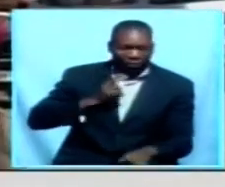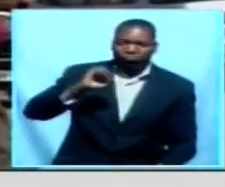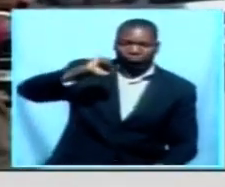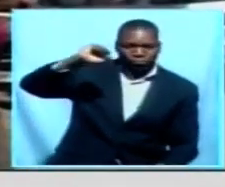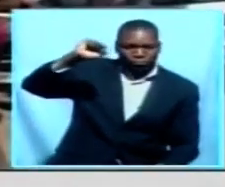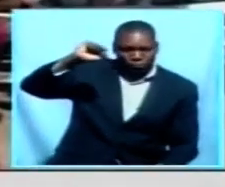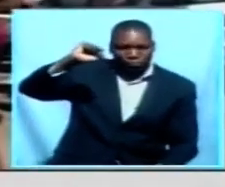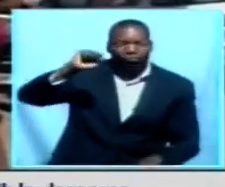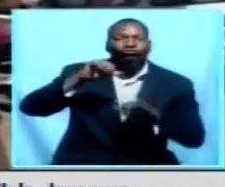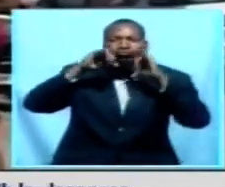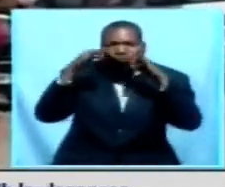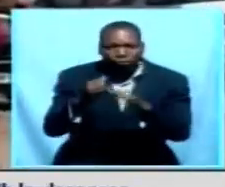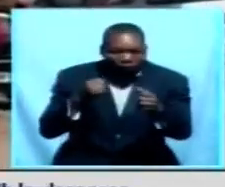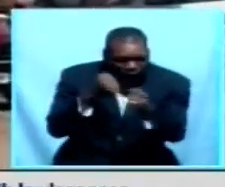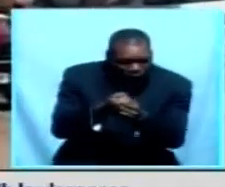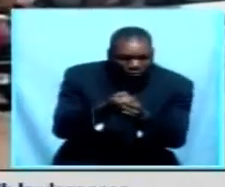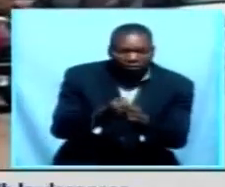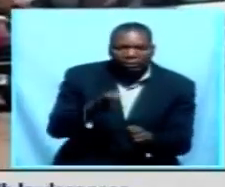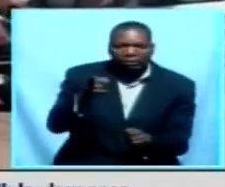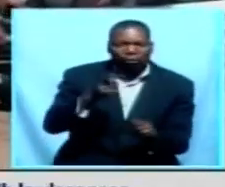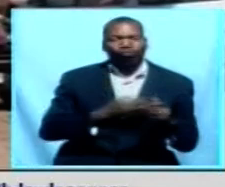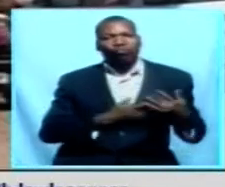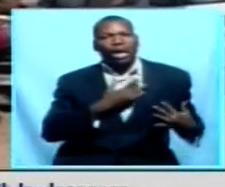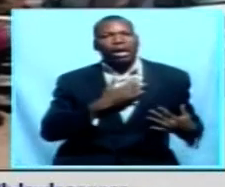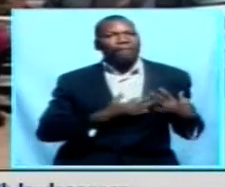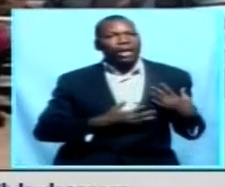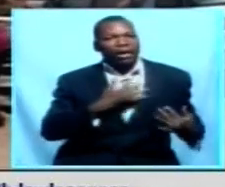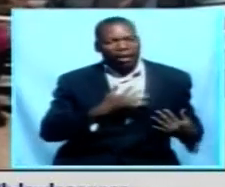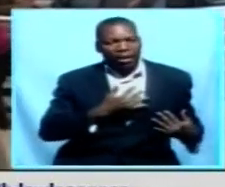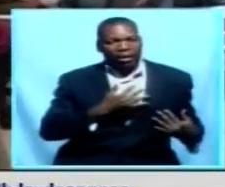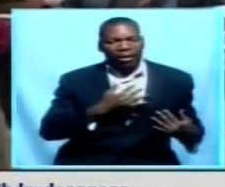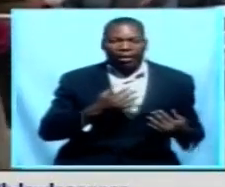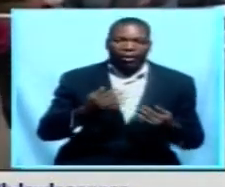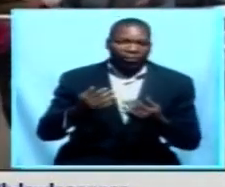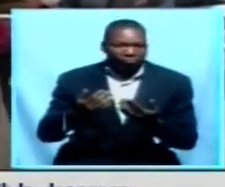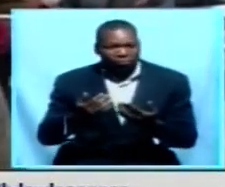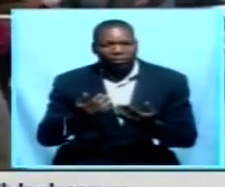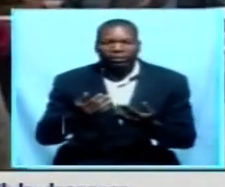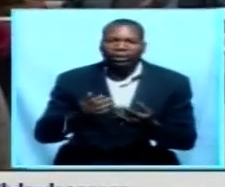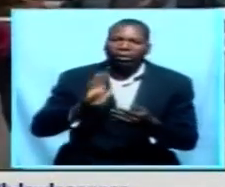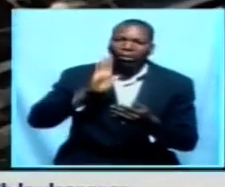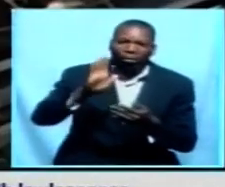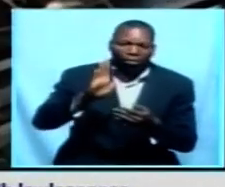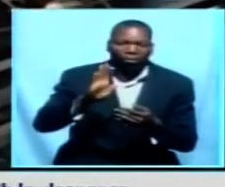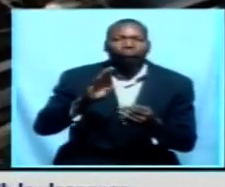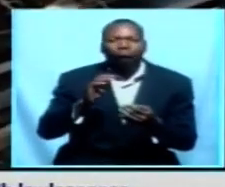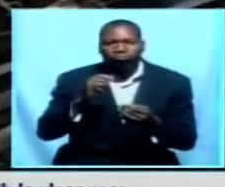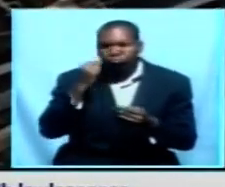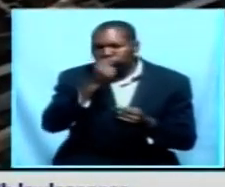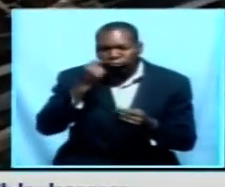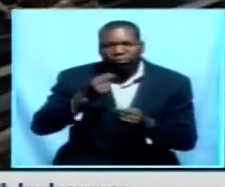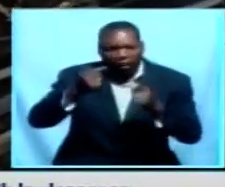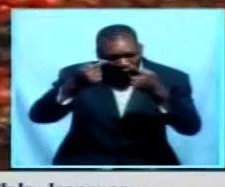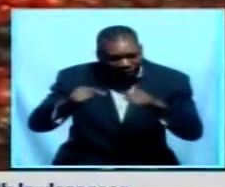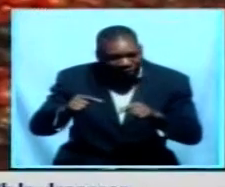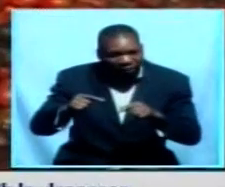akati natwikala bonsa ndifete so tabale umfa bwino so bale abatupangira so sikanefyo bale fire sukafya chitika. Others